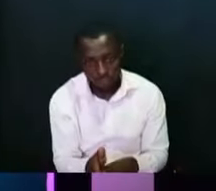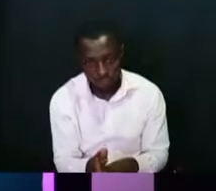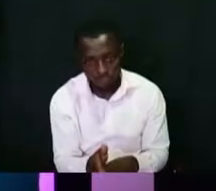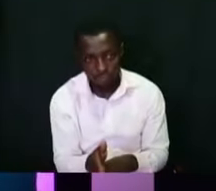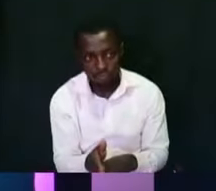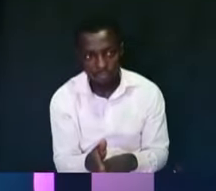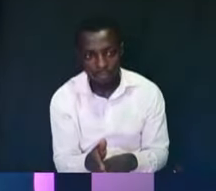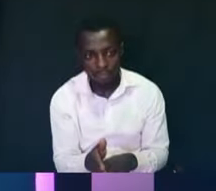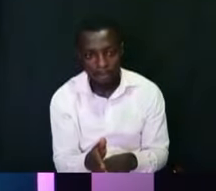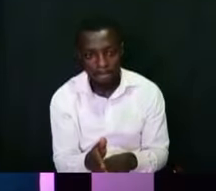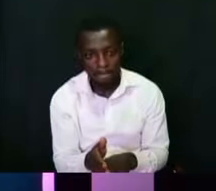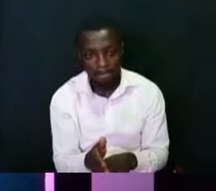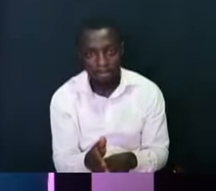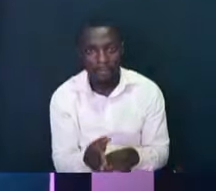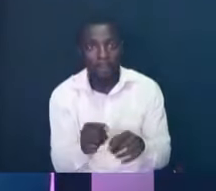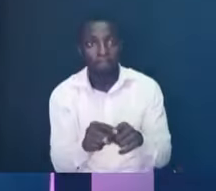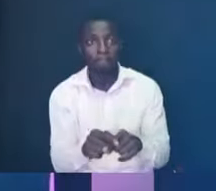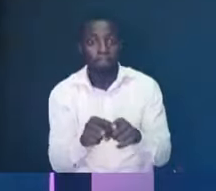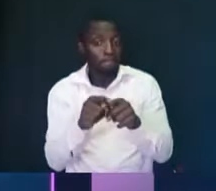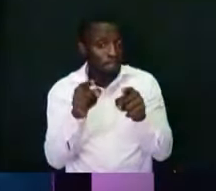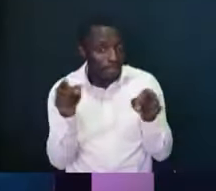But it will itself